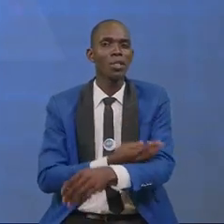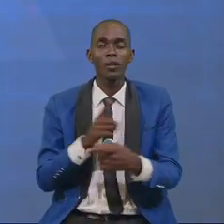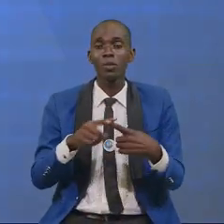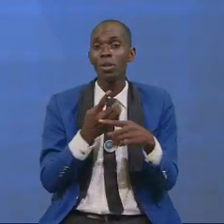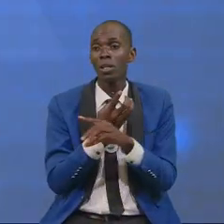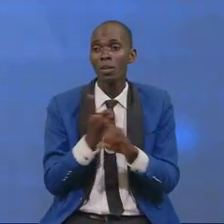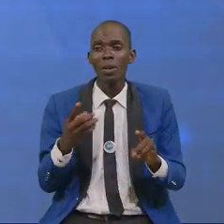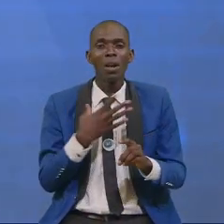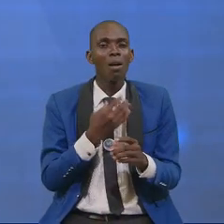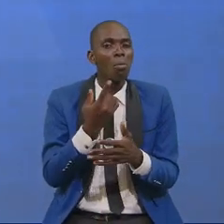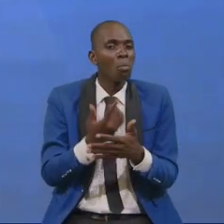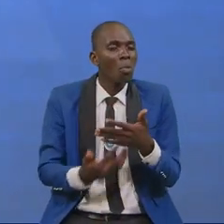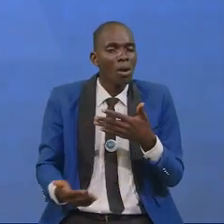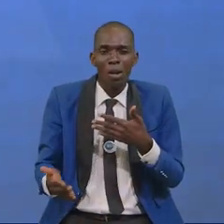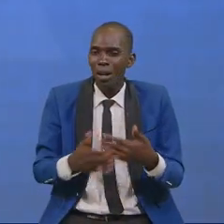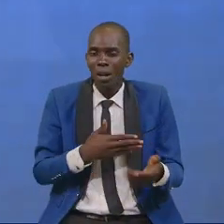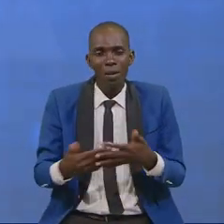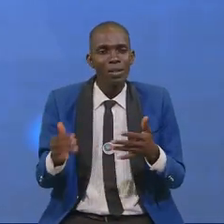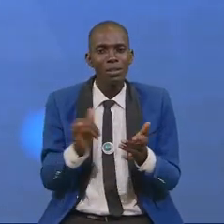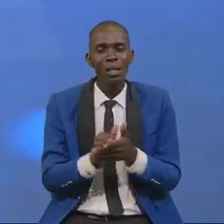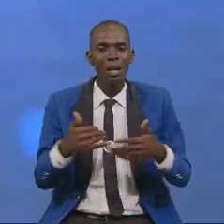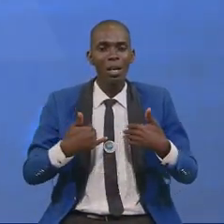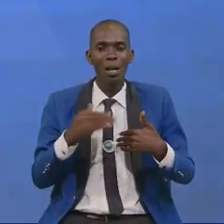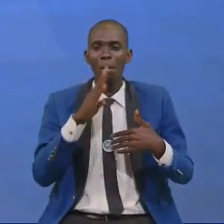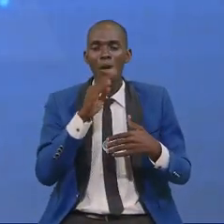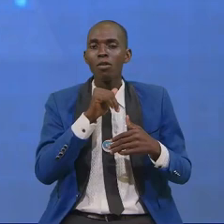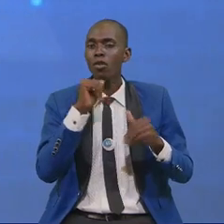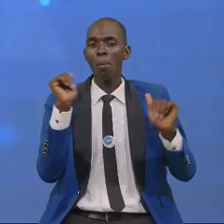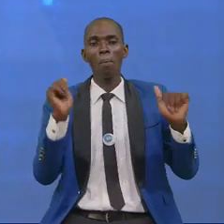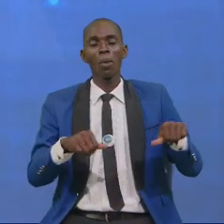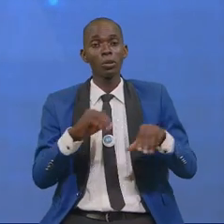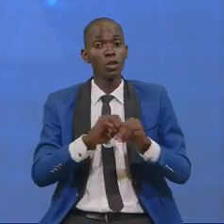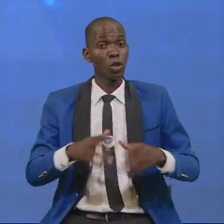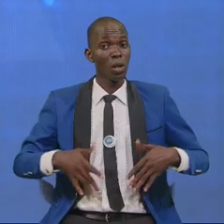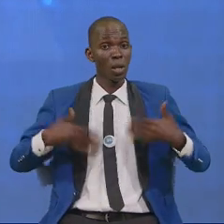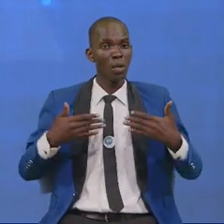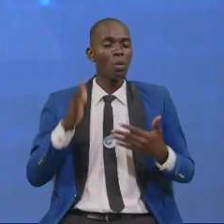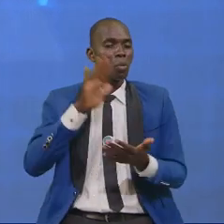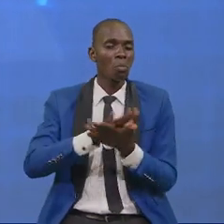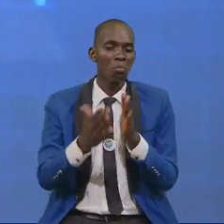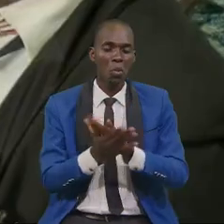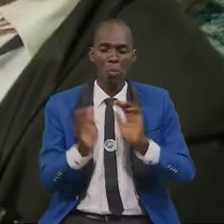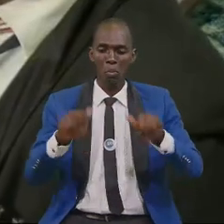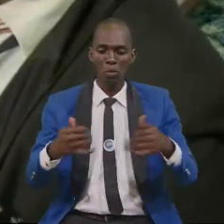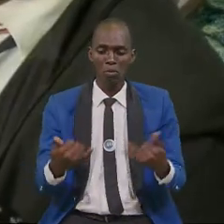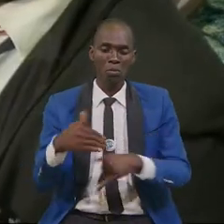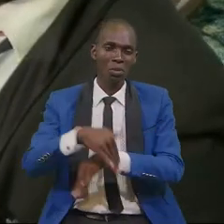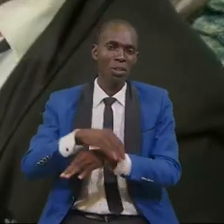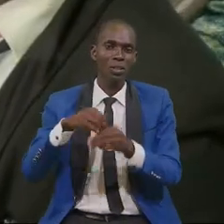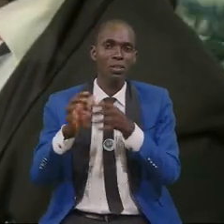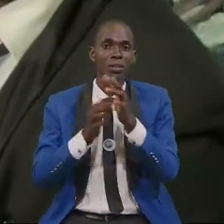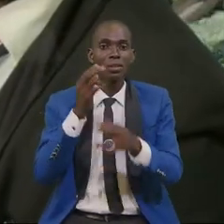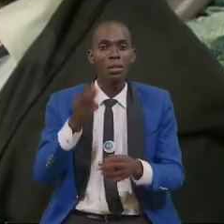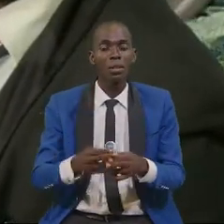whatever has been an impossibility in your life has become possible tonight. The